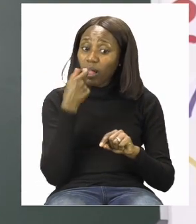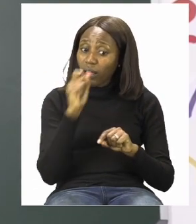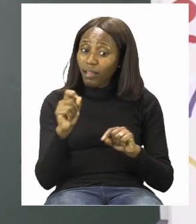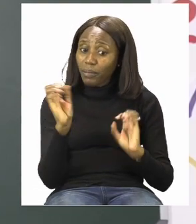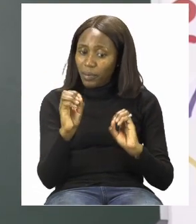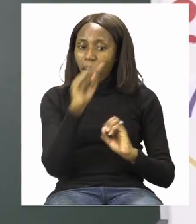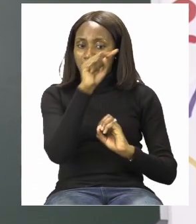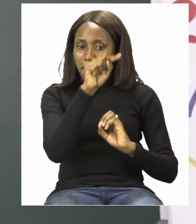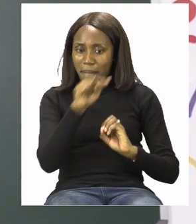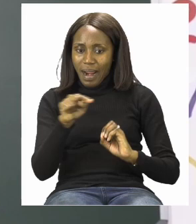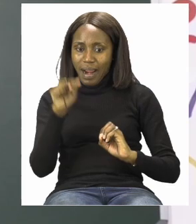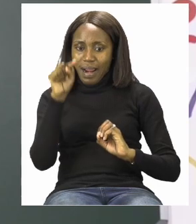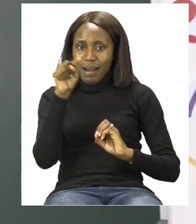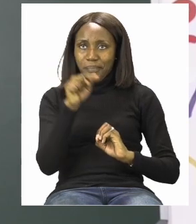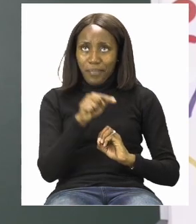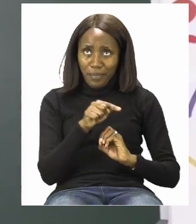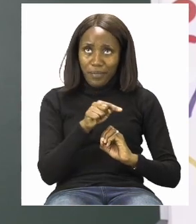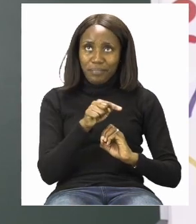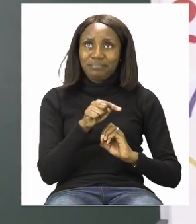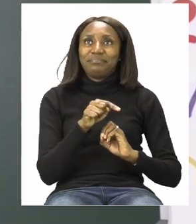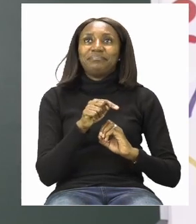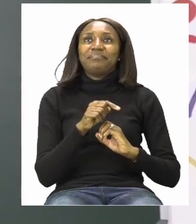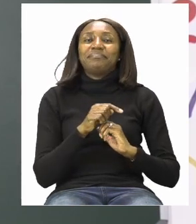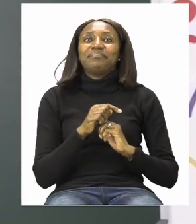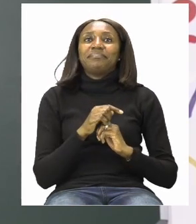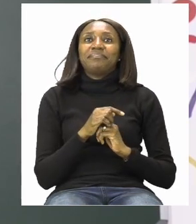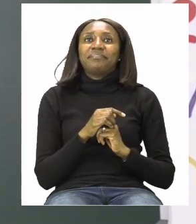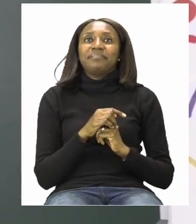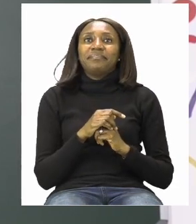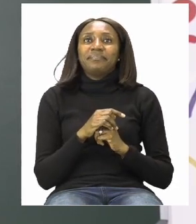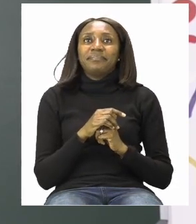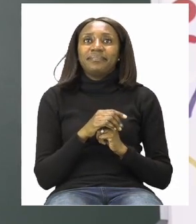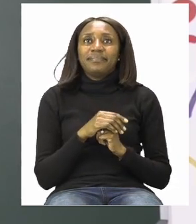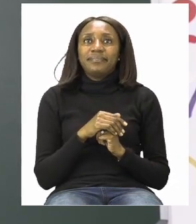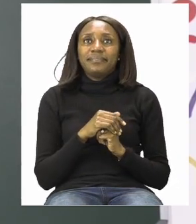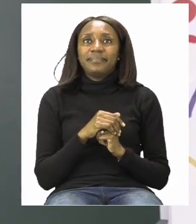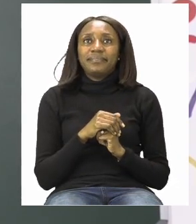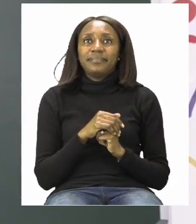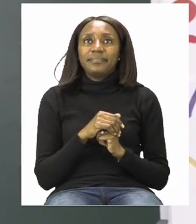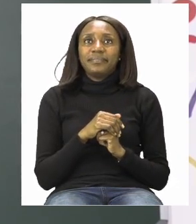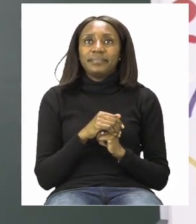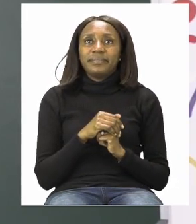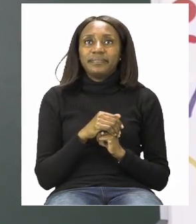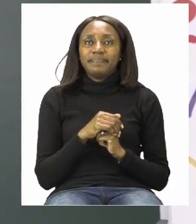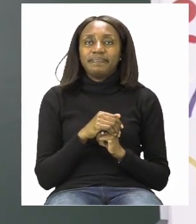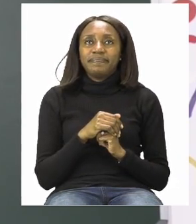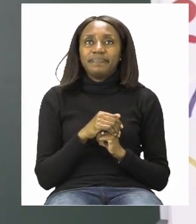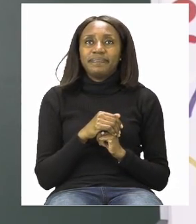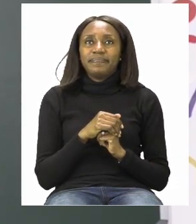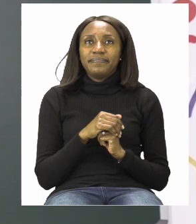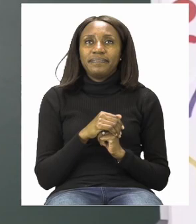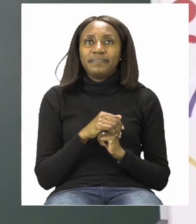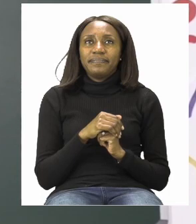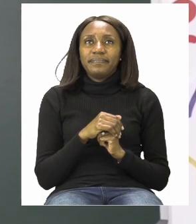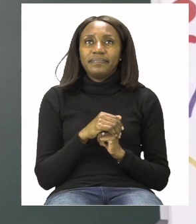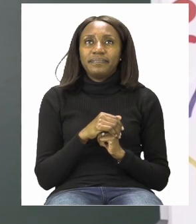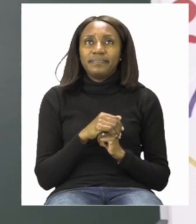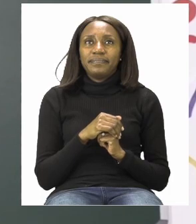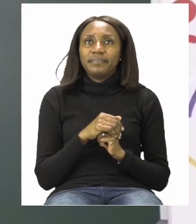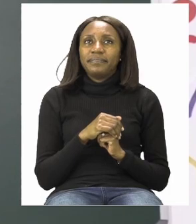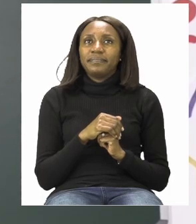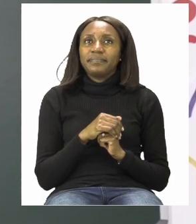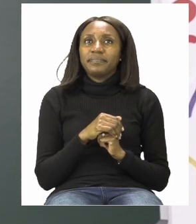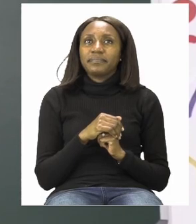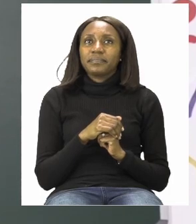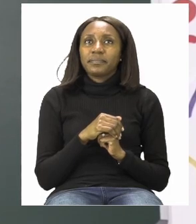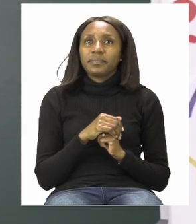mark an X where the pencil is supposed to be. Now you're only going to